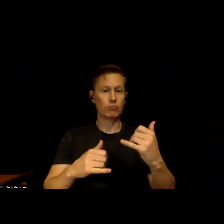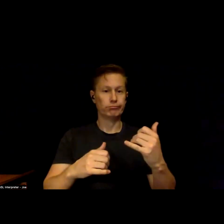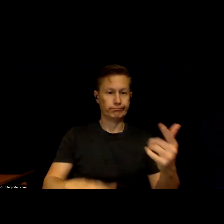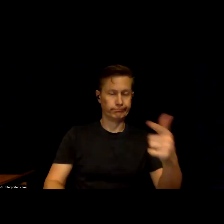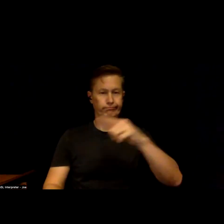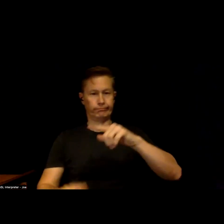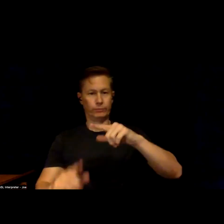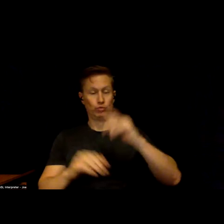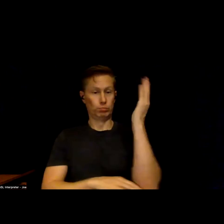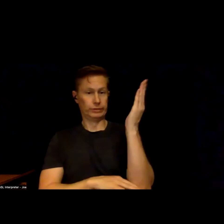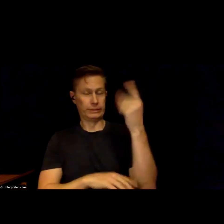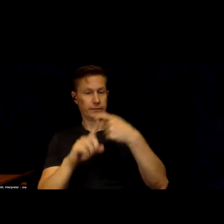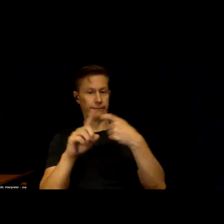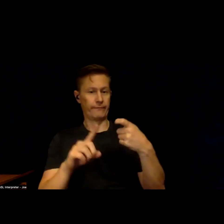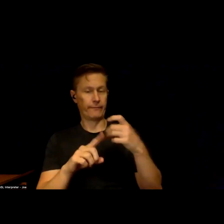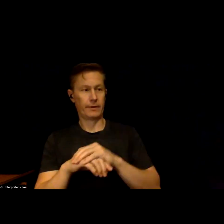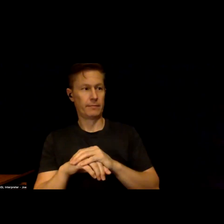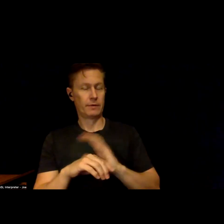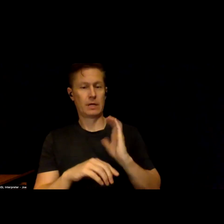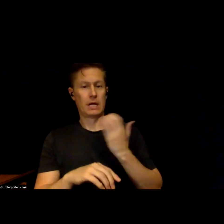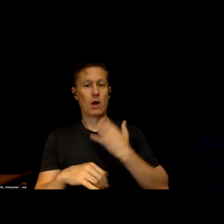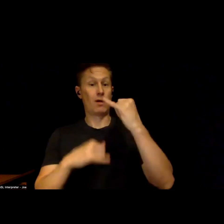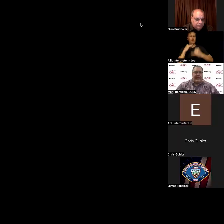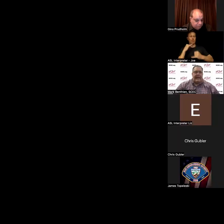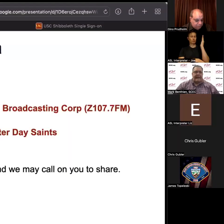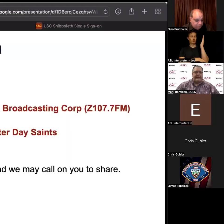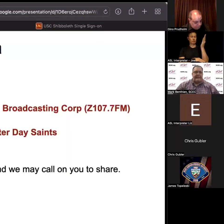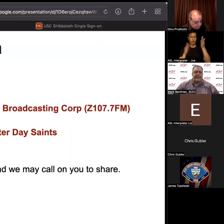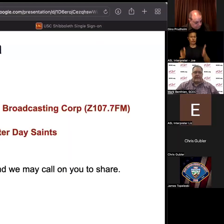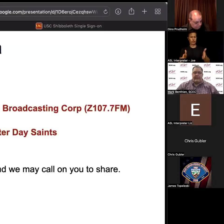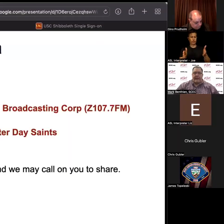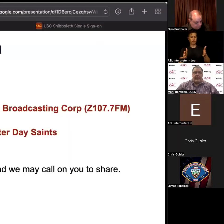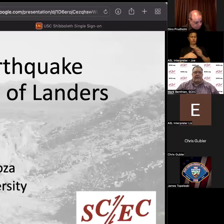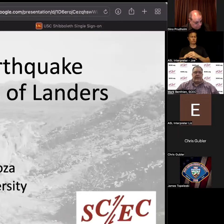presentation from our final presenter. And